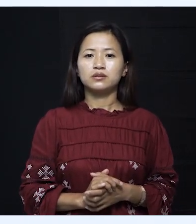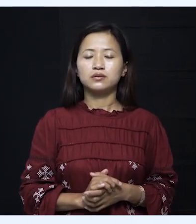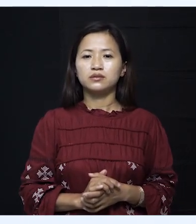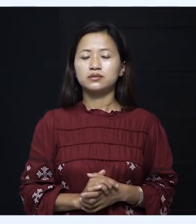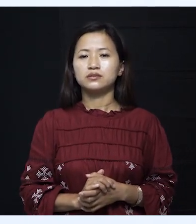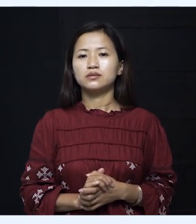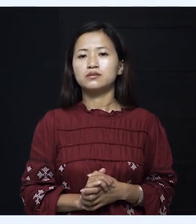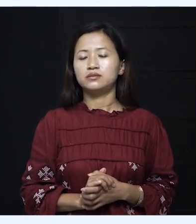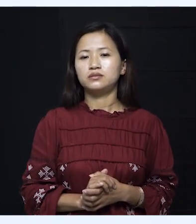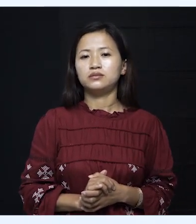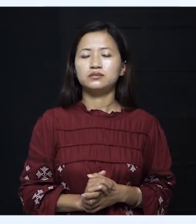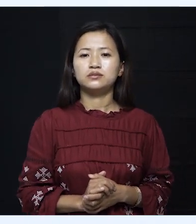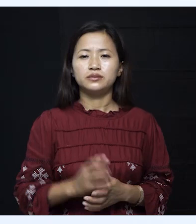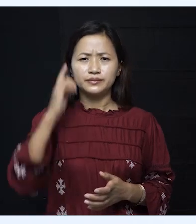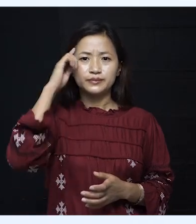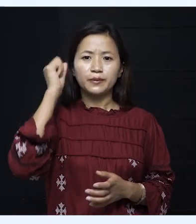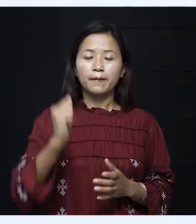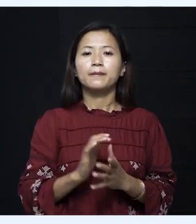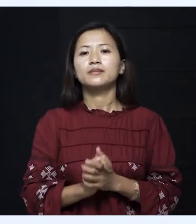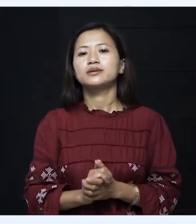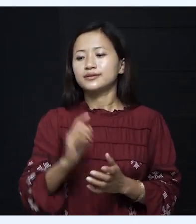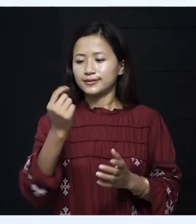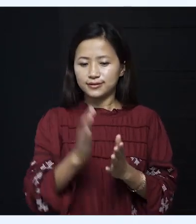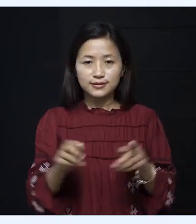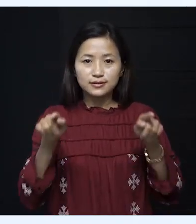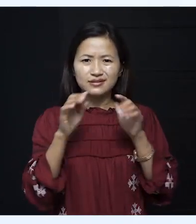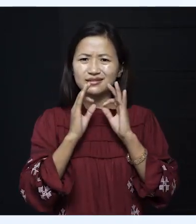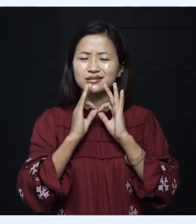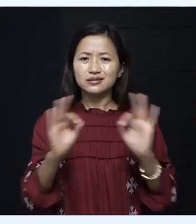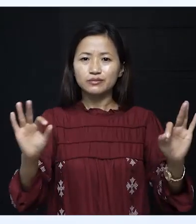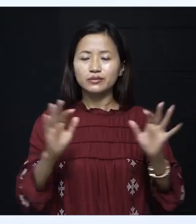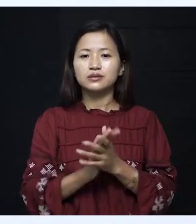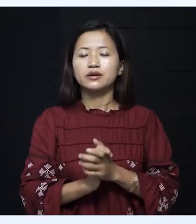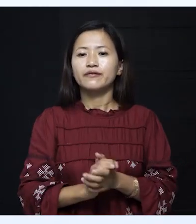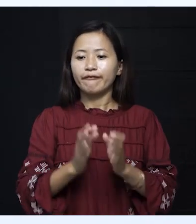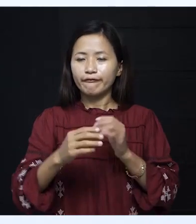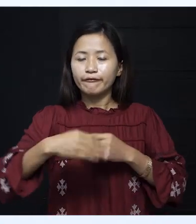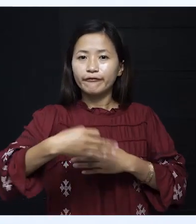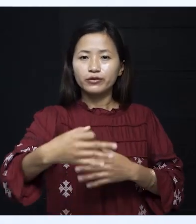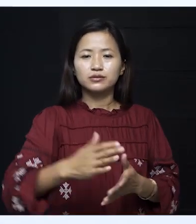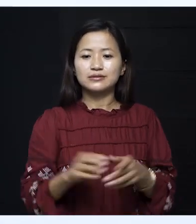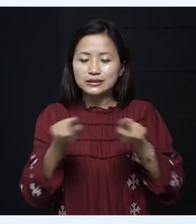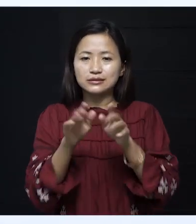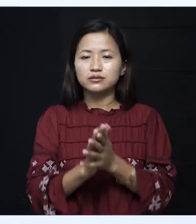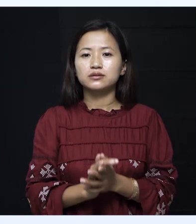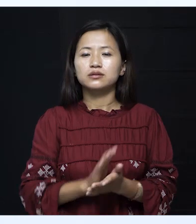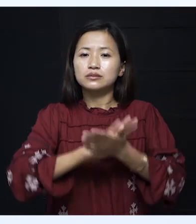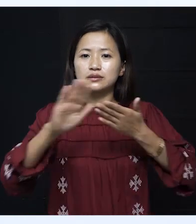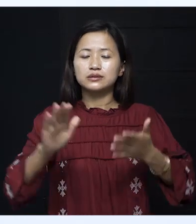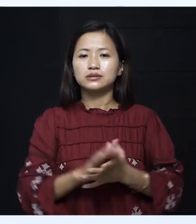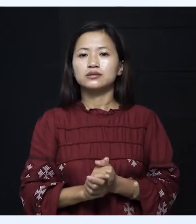Future perfect. Remember, just as in the simple future, we are referring to an action that is likely to be